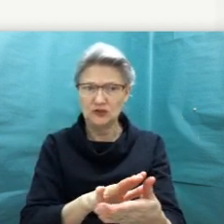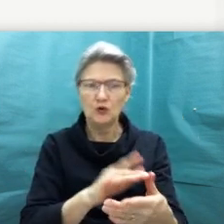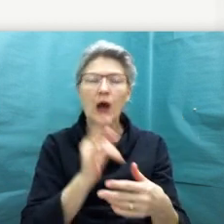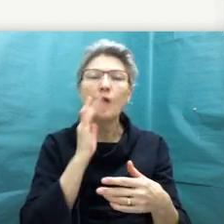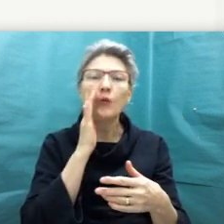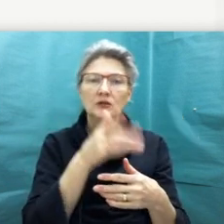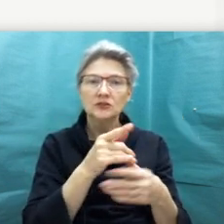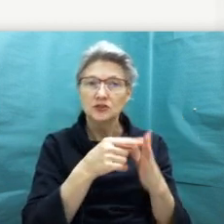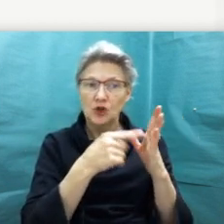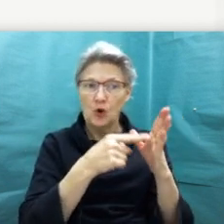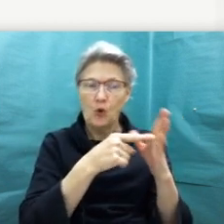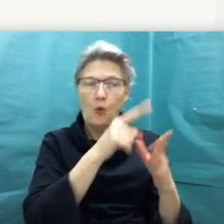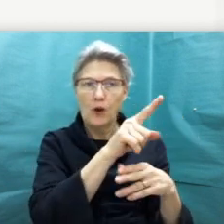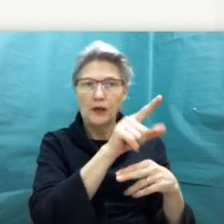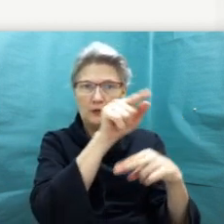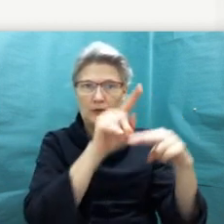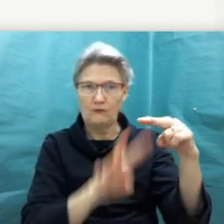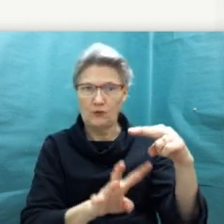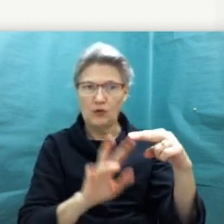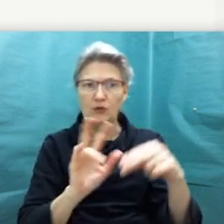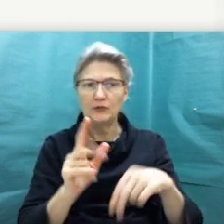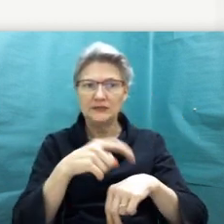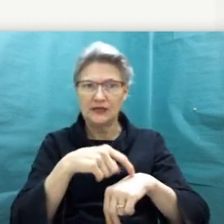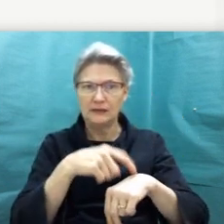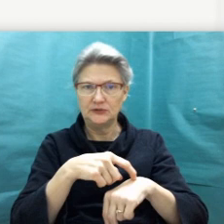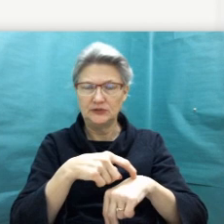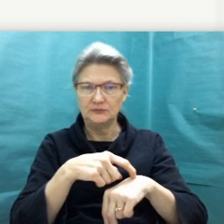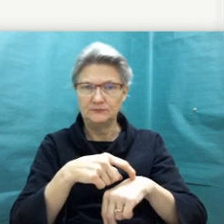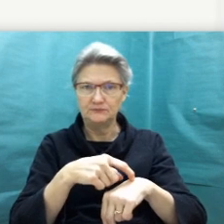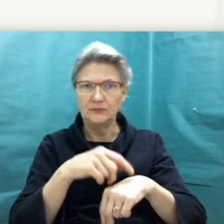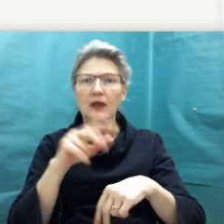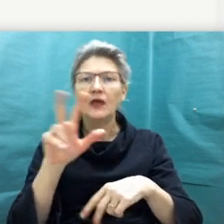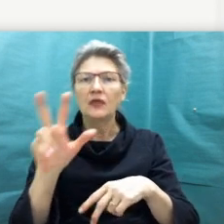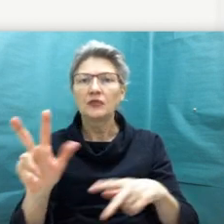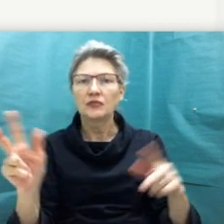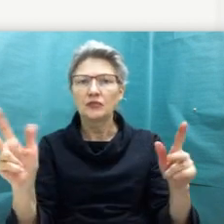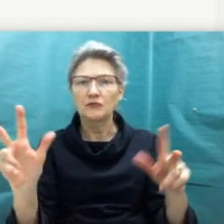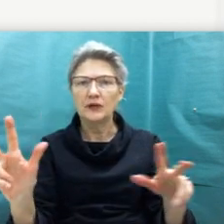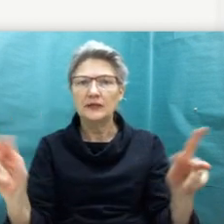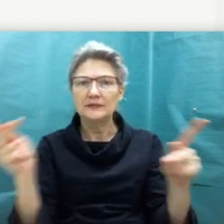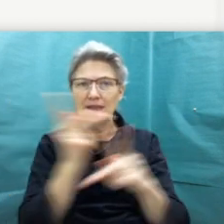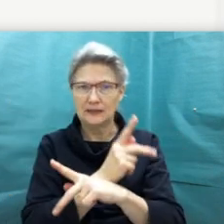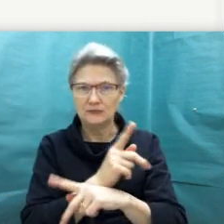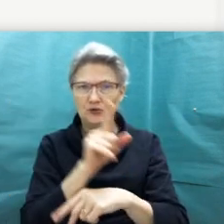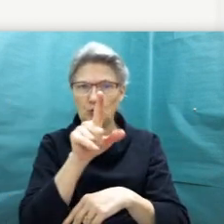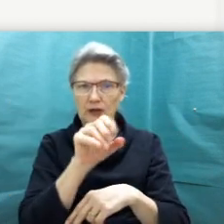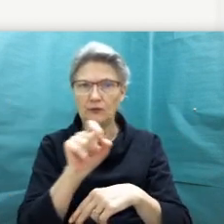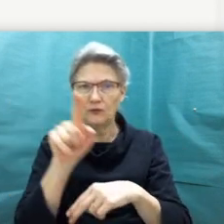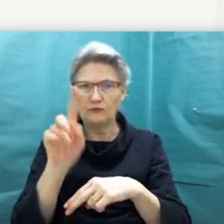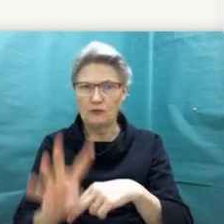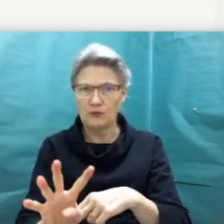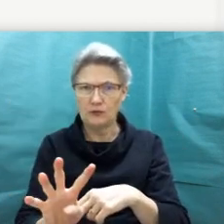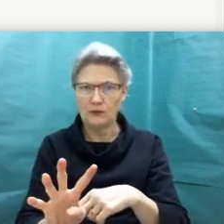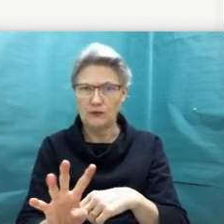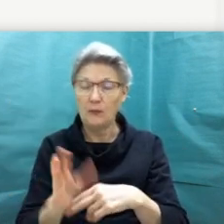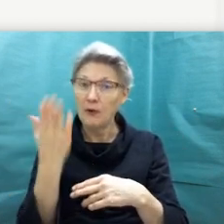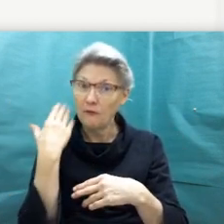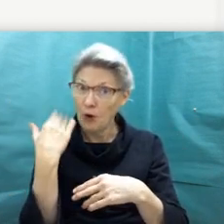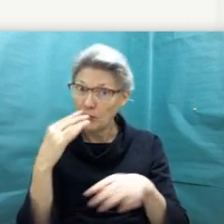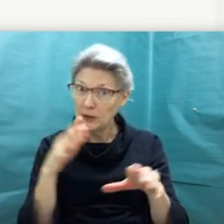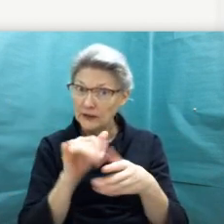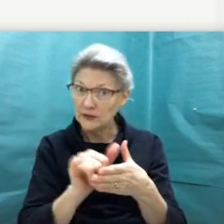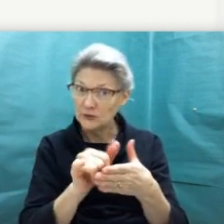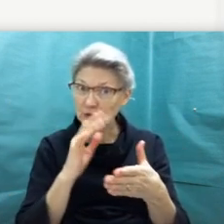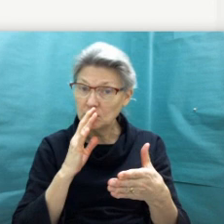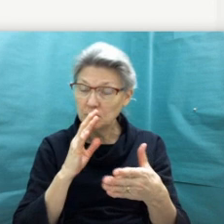1 1/4 times 3. Okay. Last time we did this, we talked about